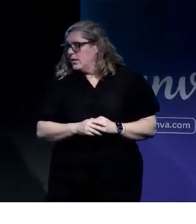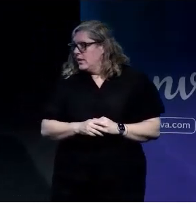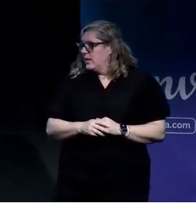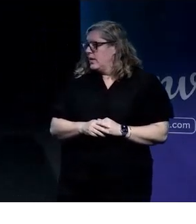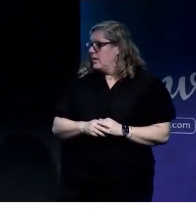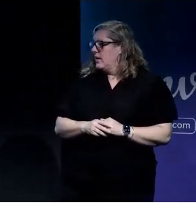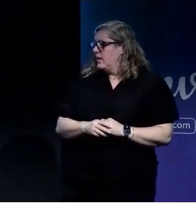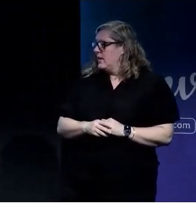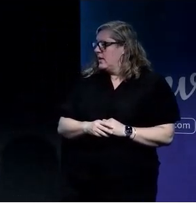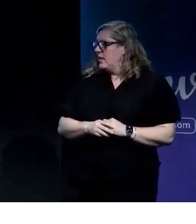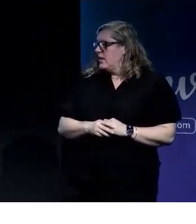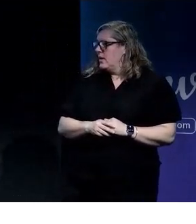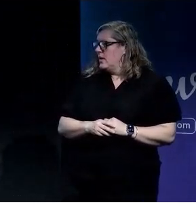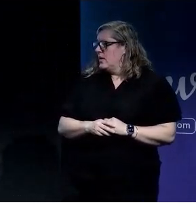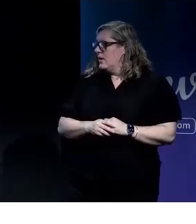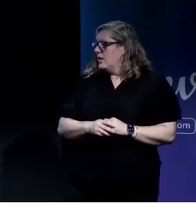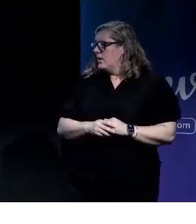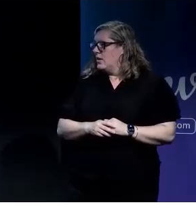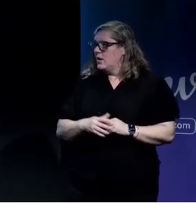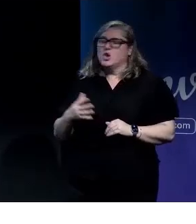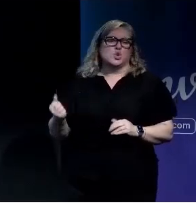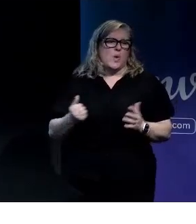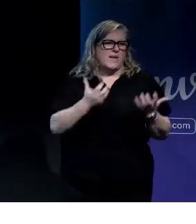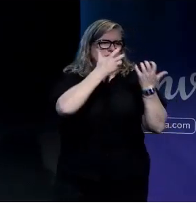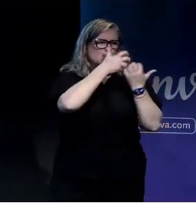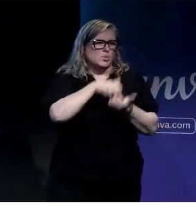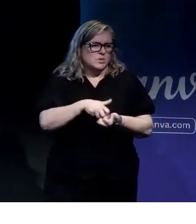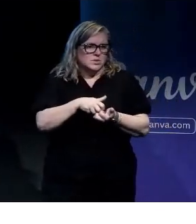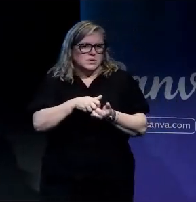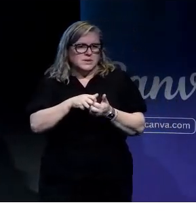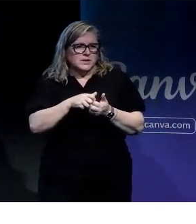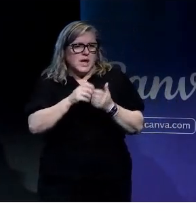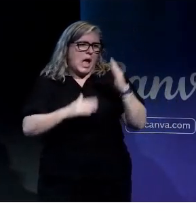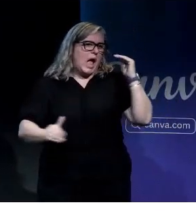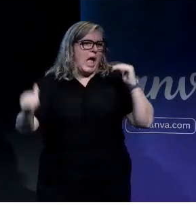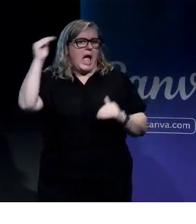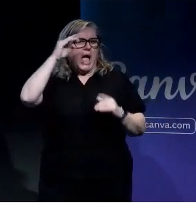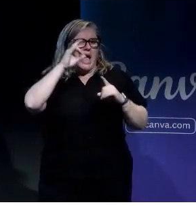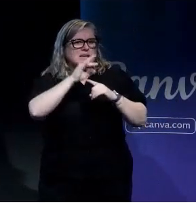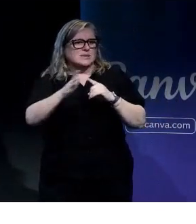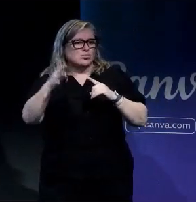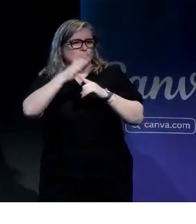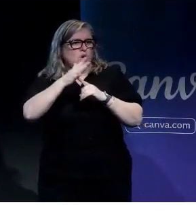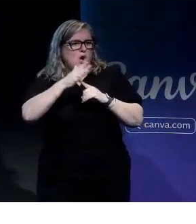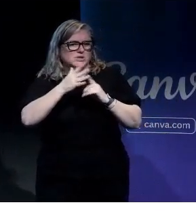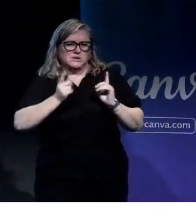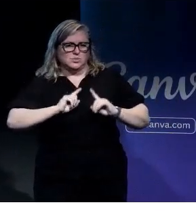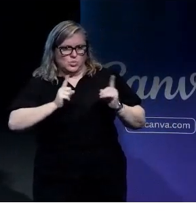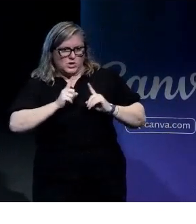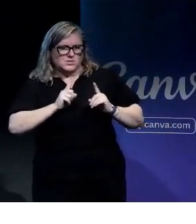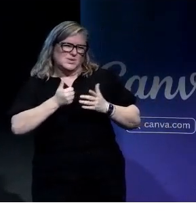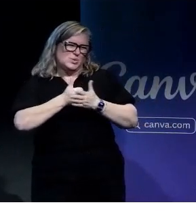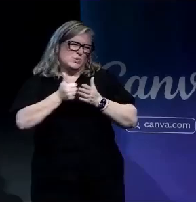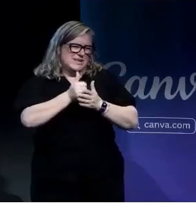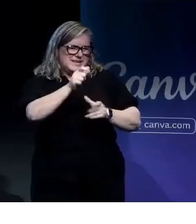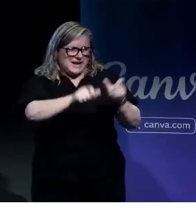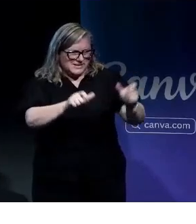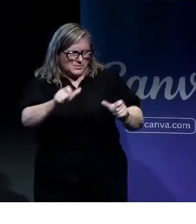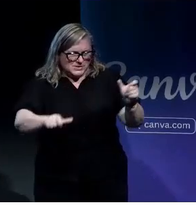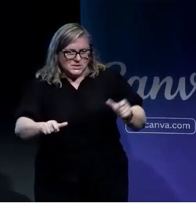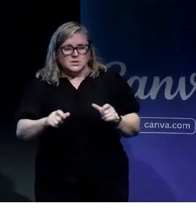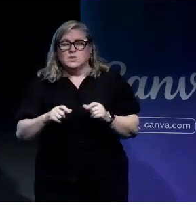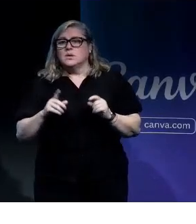you have to actually figure out what the highest priority items are. Usually that's customer facing. So things like